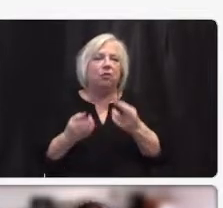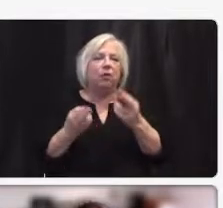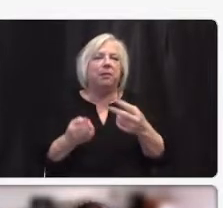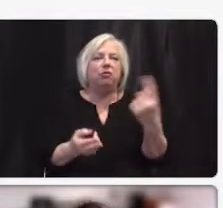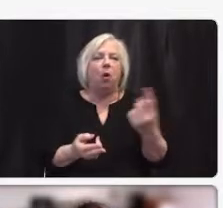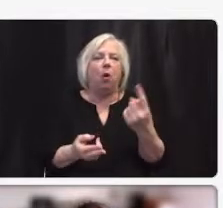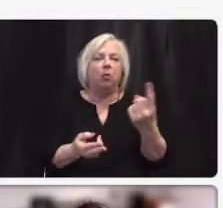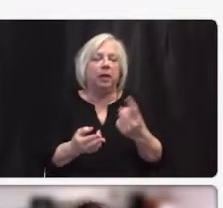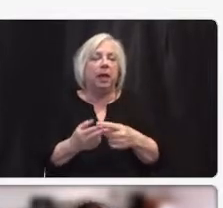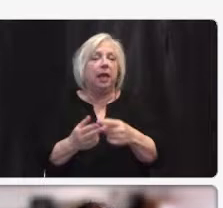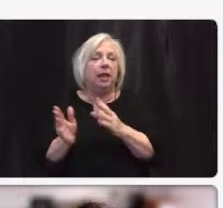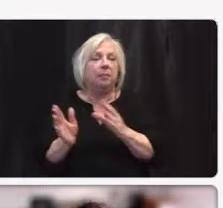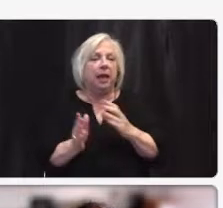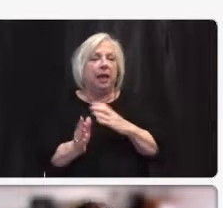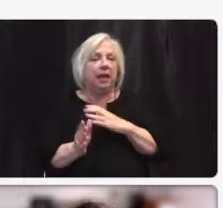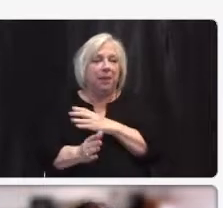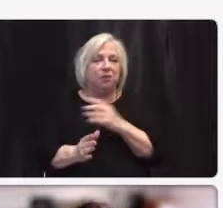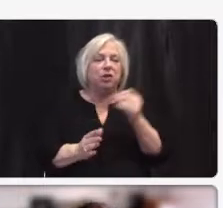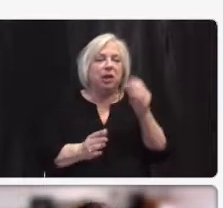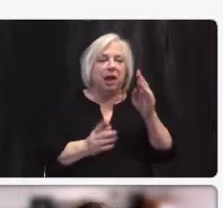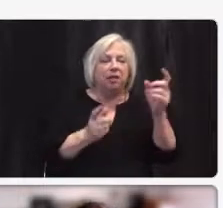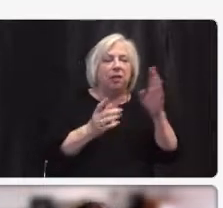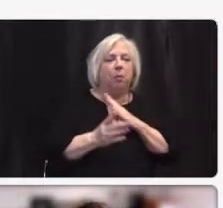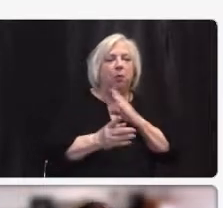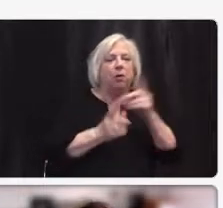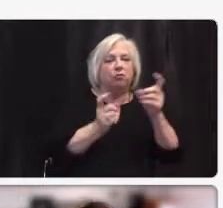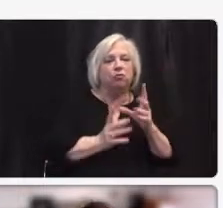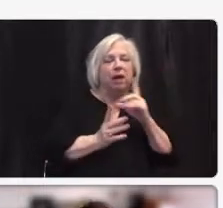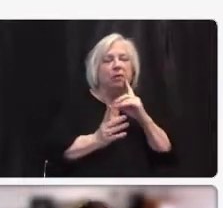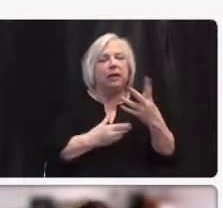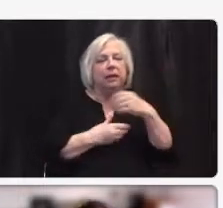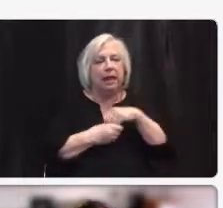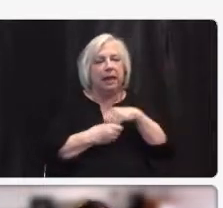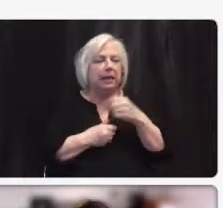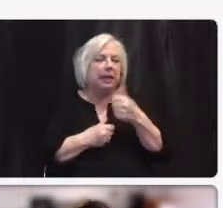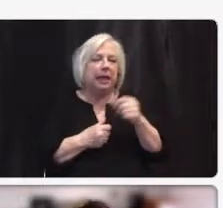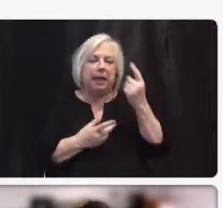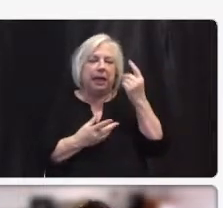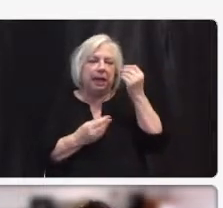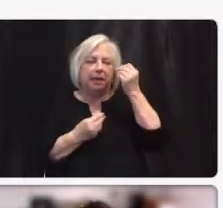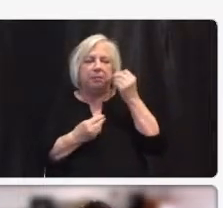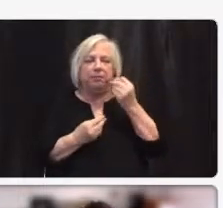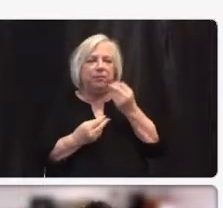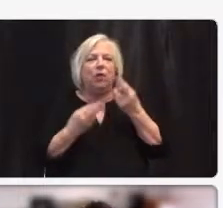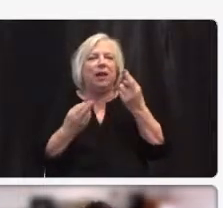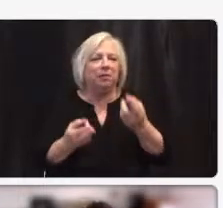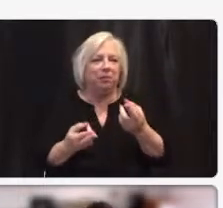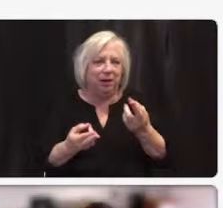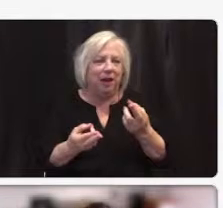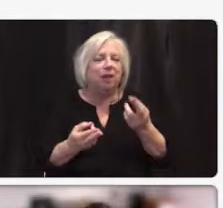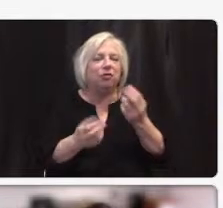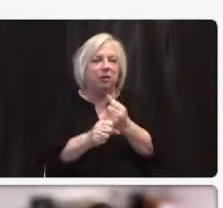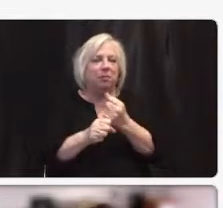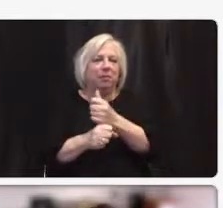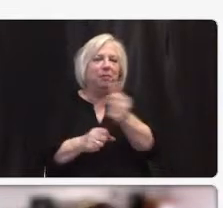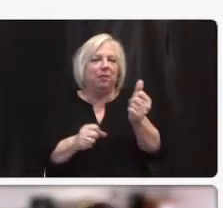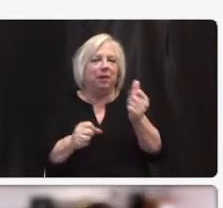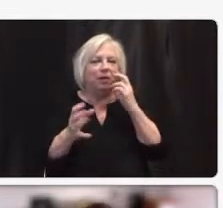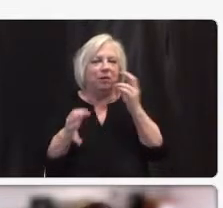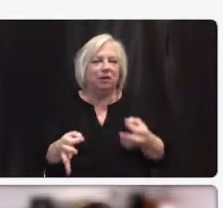any bill of assurance into consideration of any rezoning request. Okay.